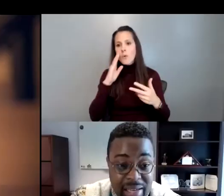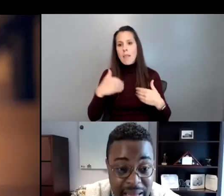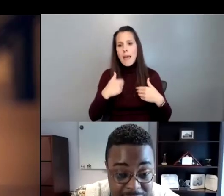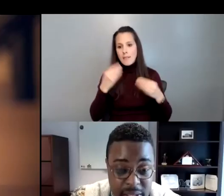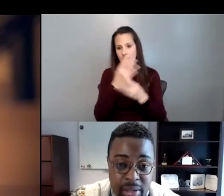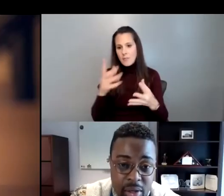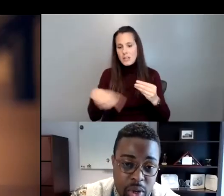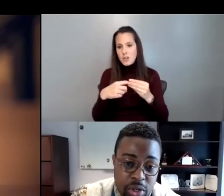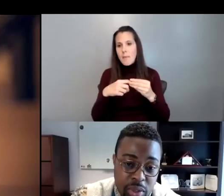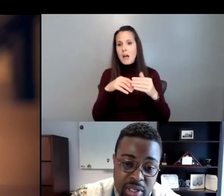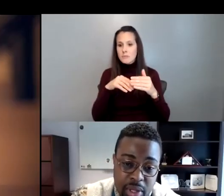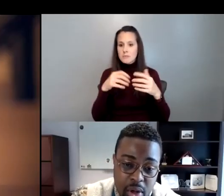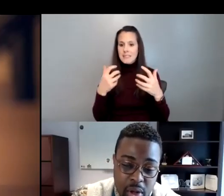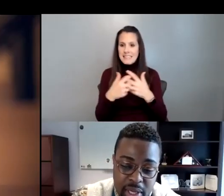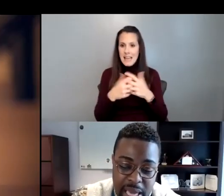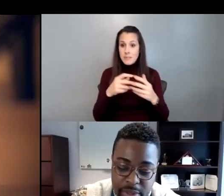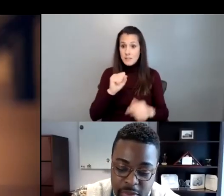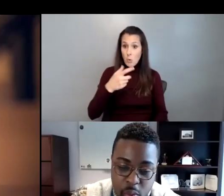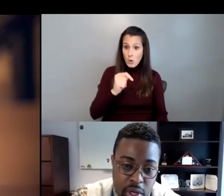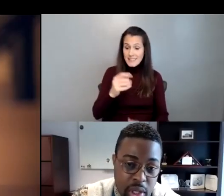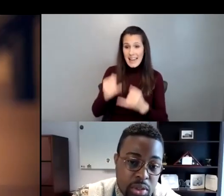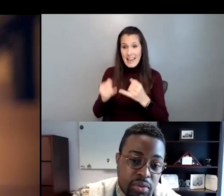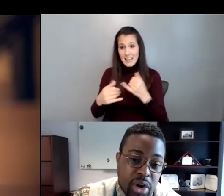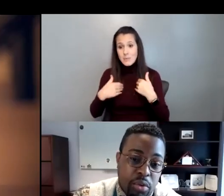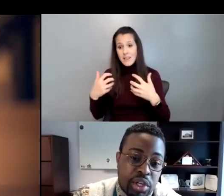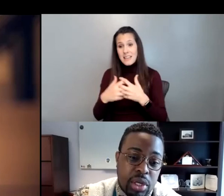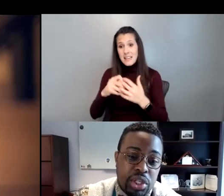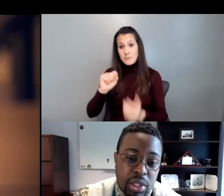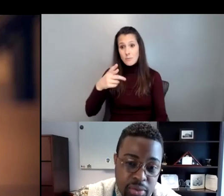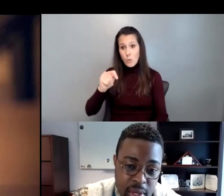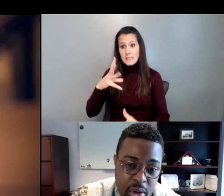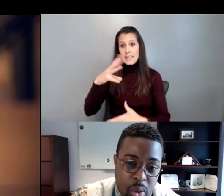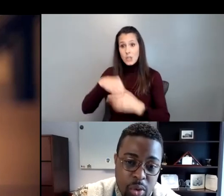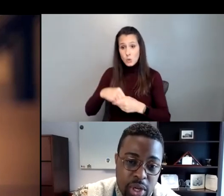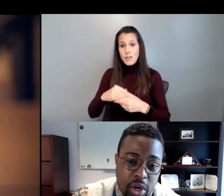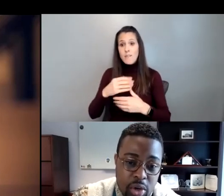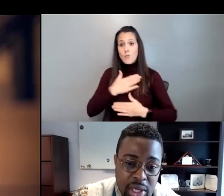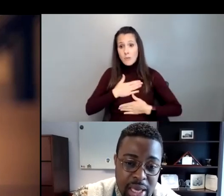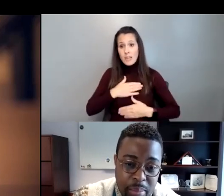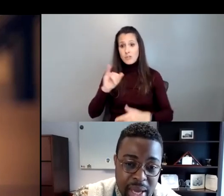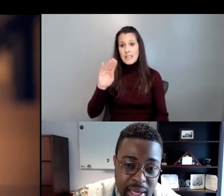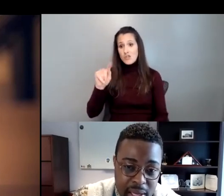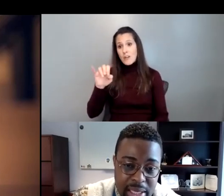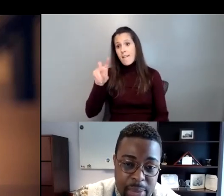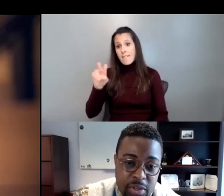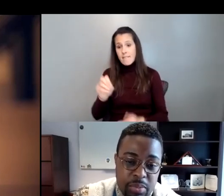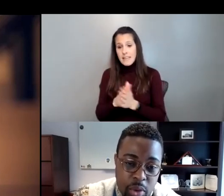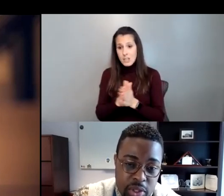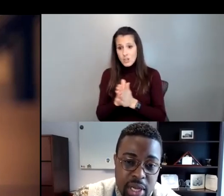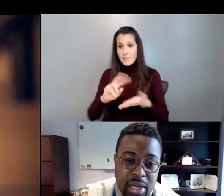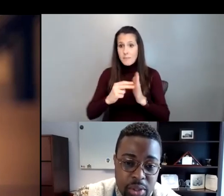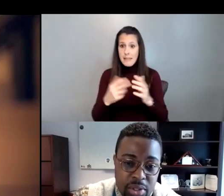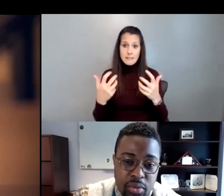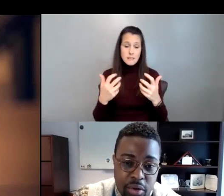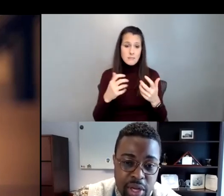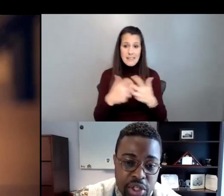And then lastly, we are doing something called the Adaptive Sport and Inclusive Recreation Initiative, where we are currently embedding adaptive sports